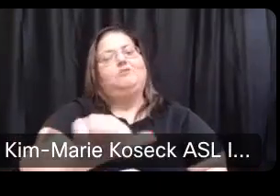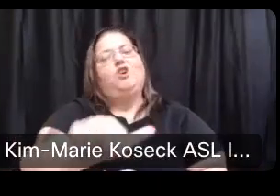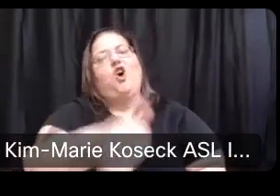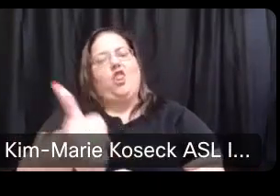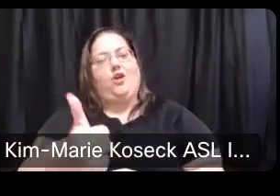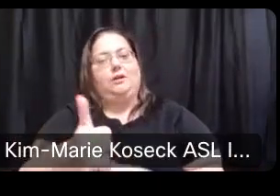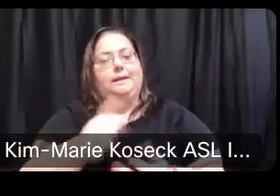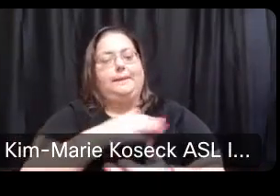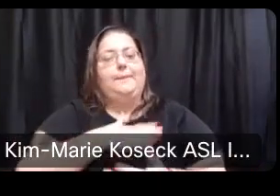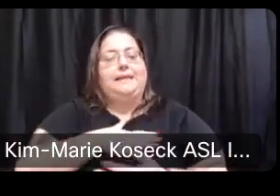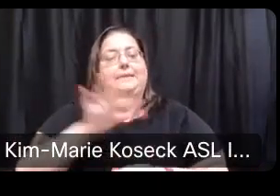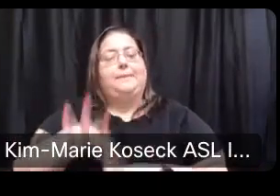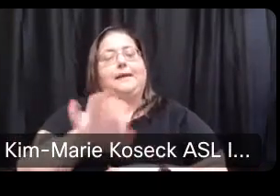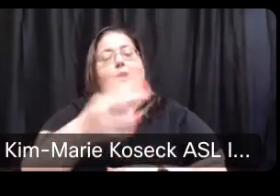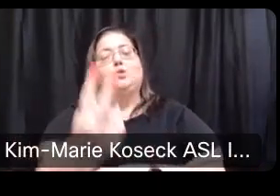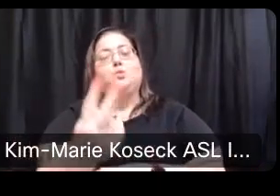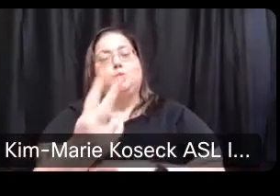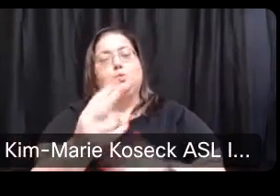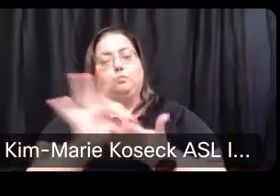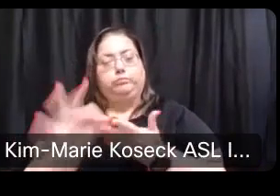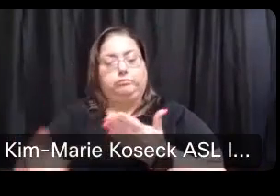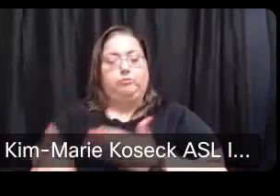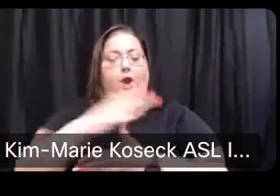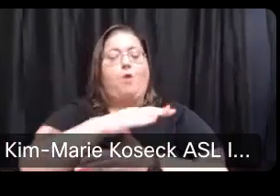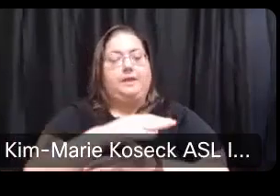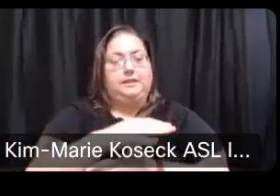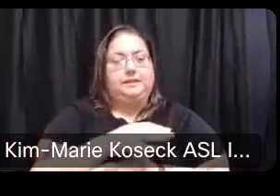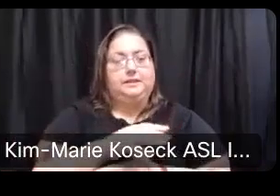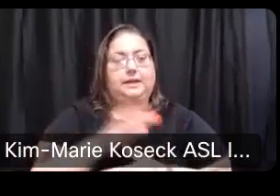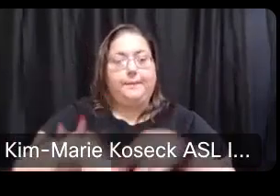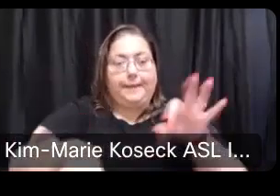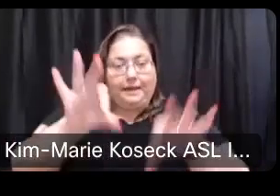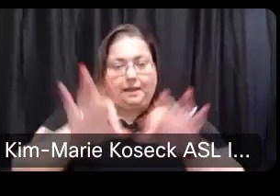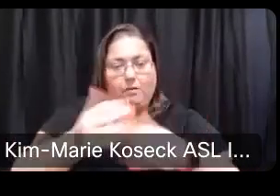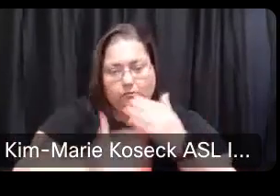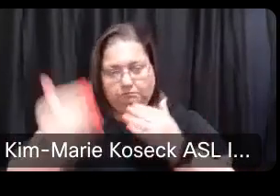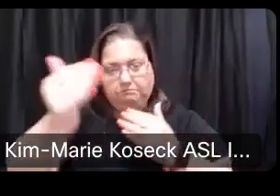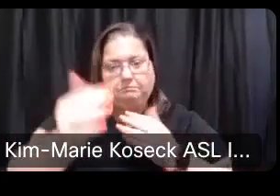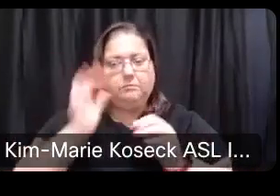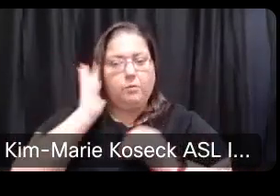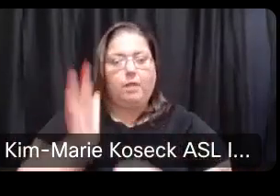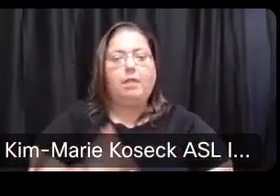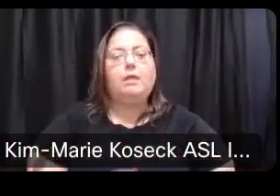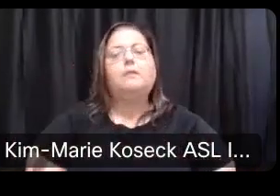top priorities. Feel free to keep selecting and we'll move ahead.